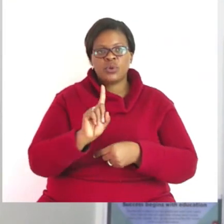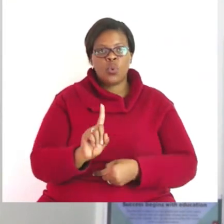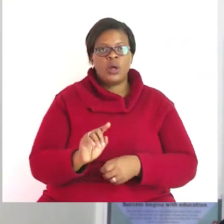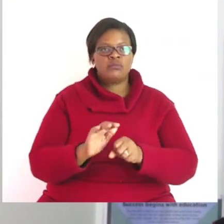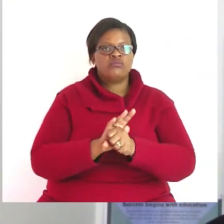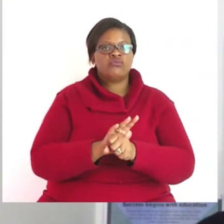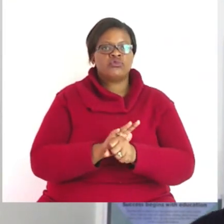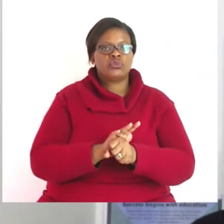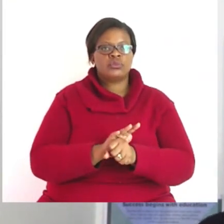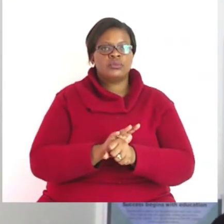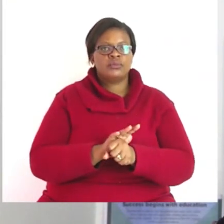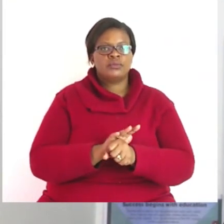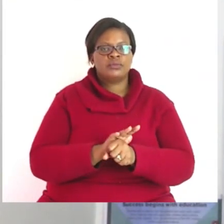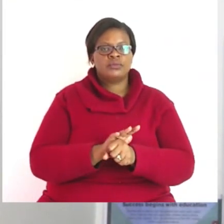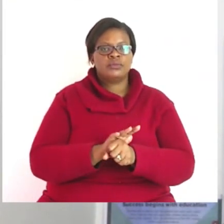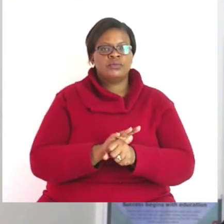one time.